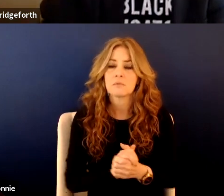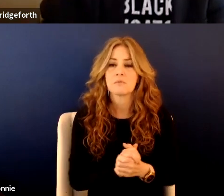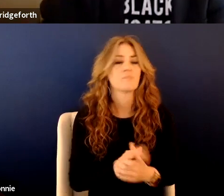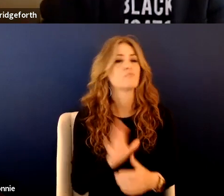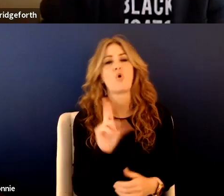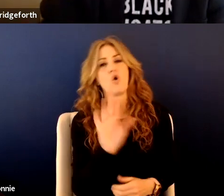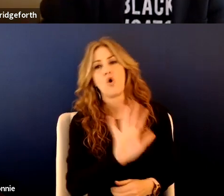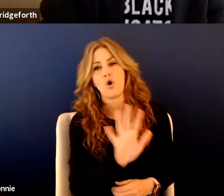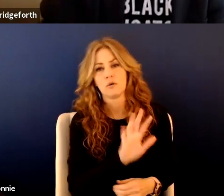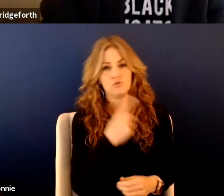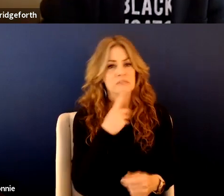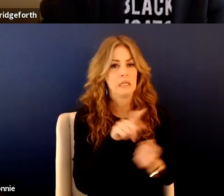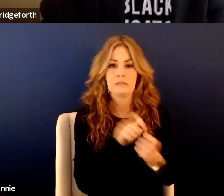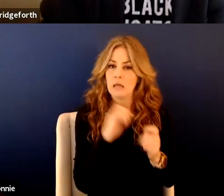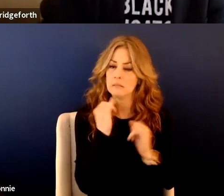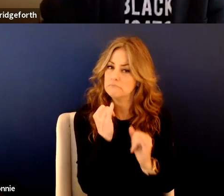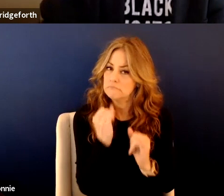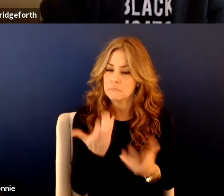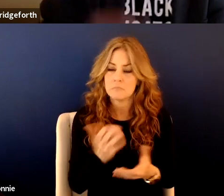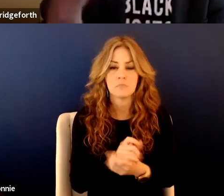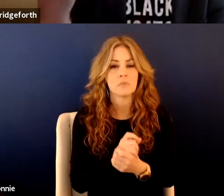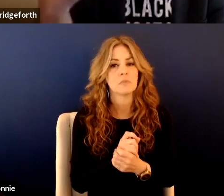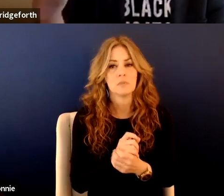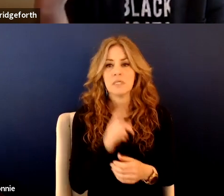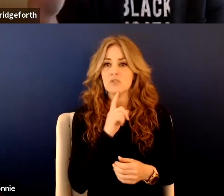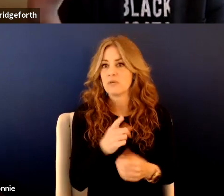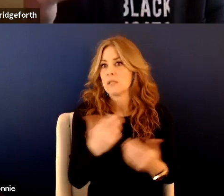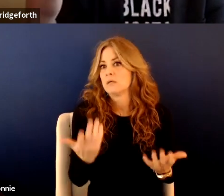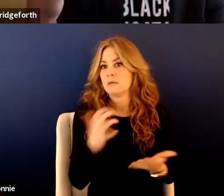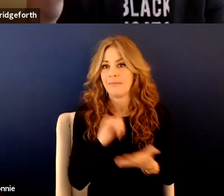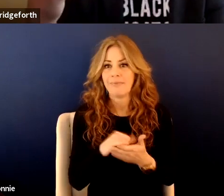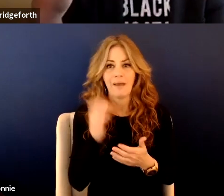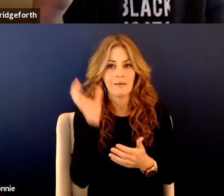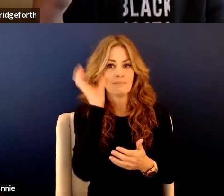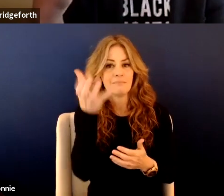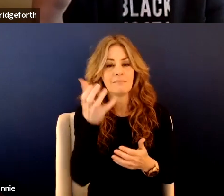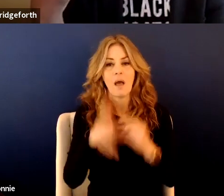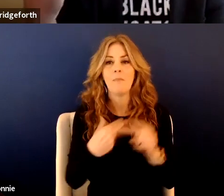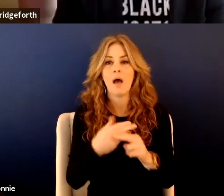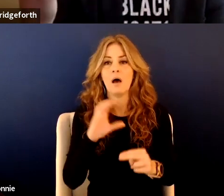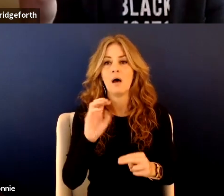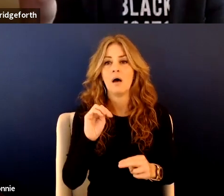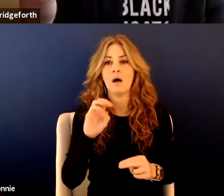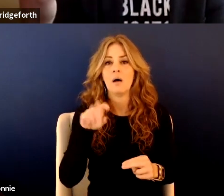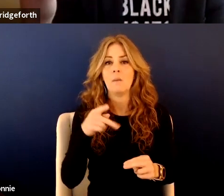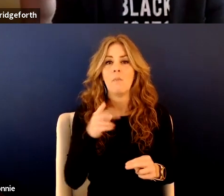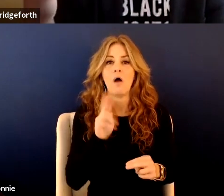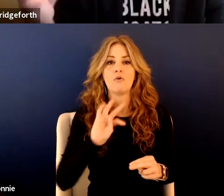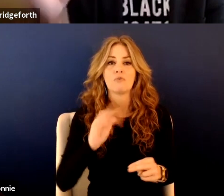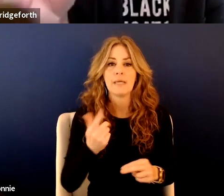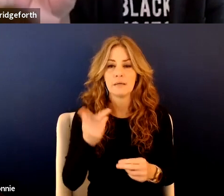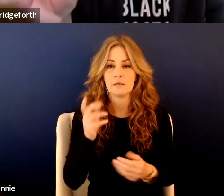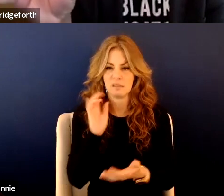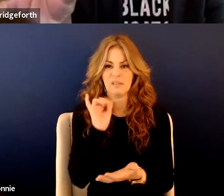mean, you said exactly what I was going to say, is that this really did it. This notion of other mothering, when I think about it, honestly, like,